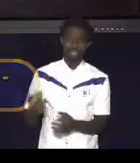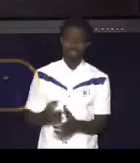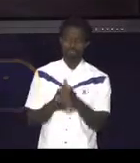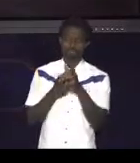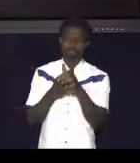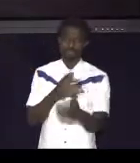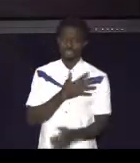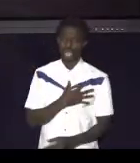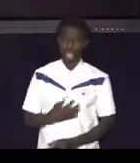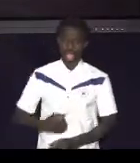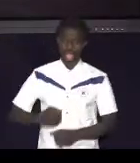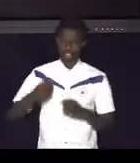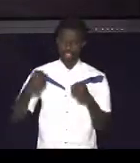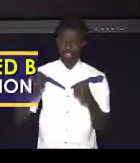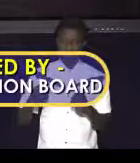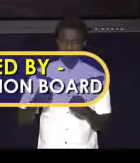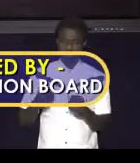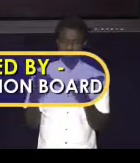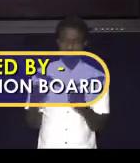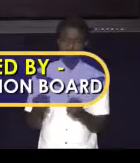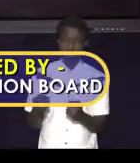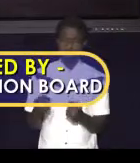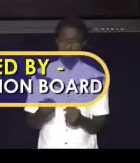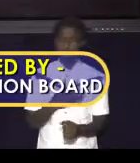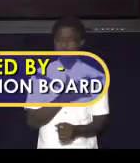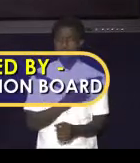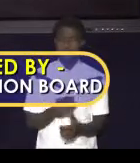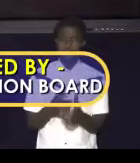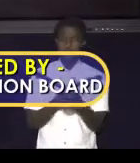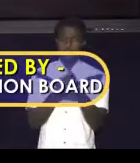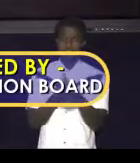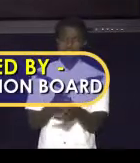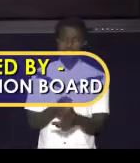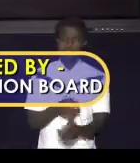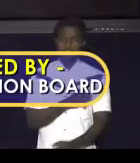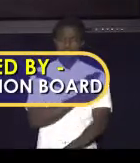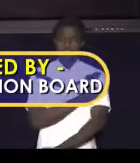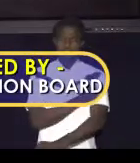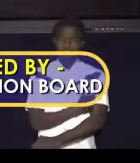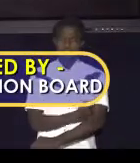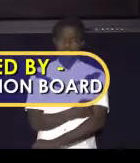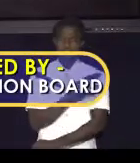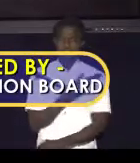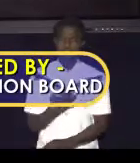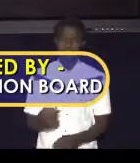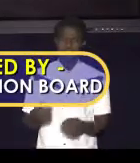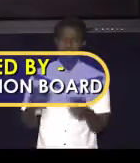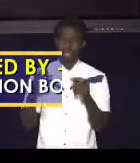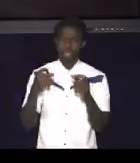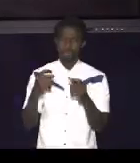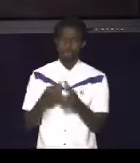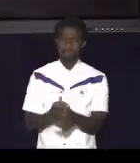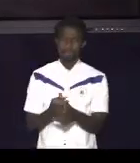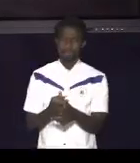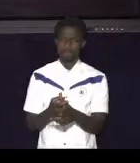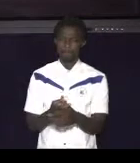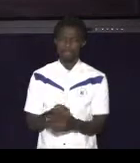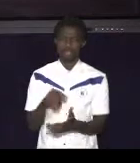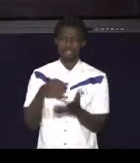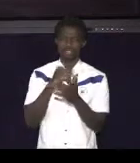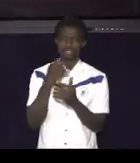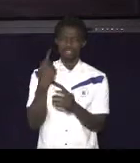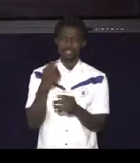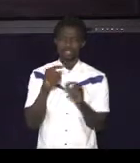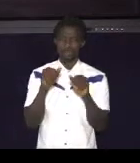and strength. When you say somebody has power, it has to do with the combination of the speed and